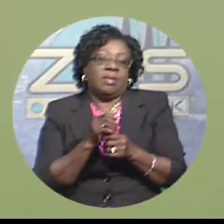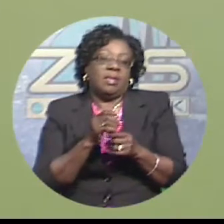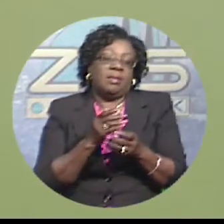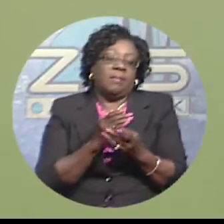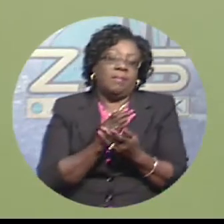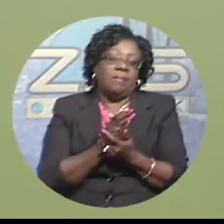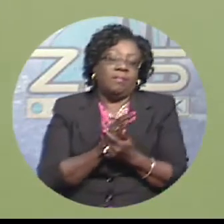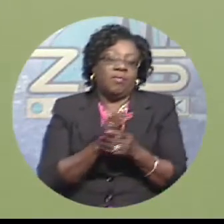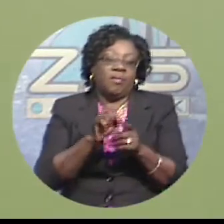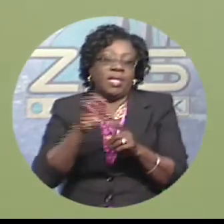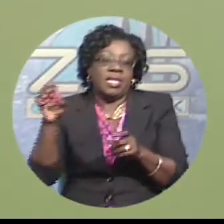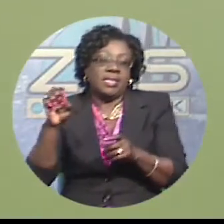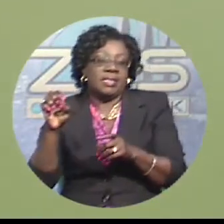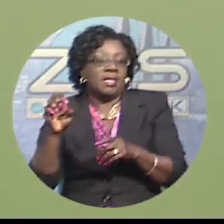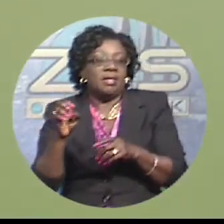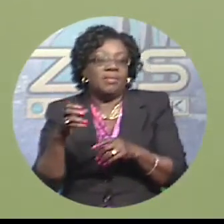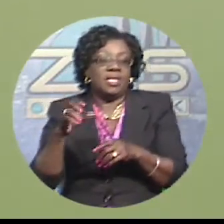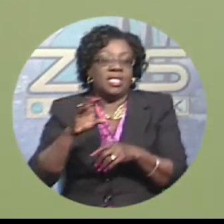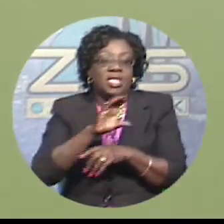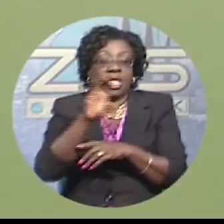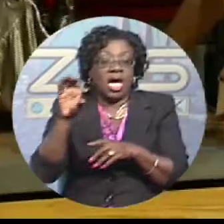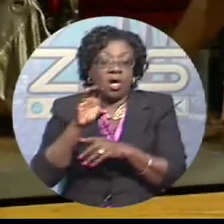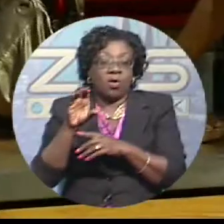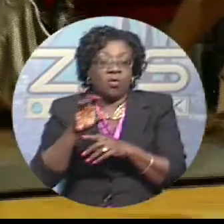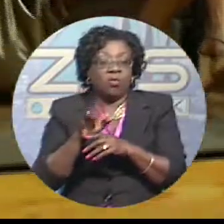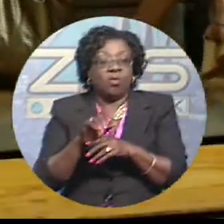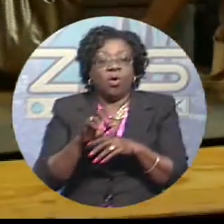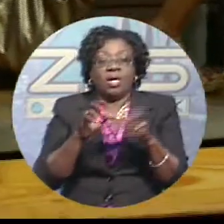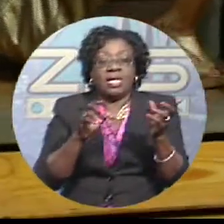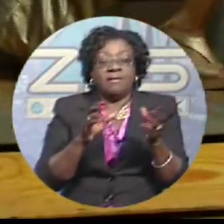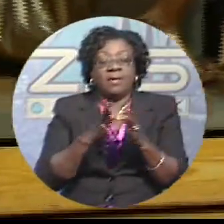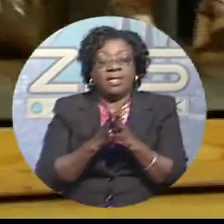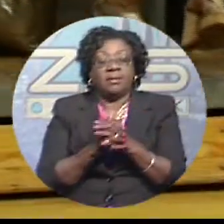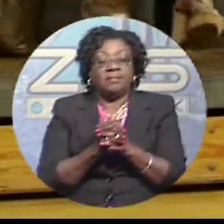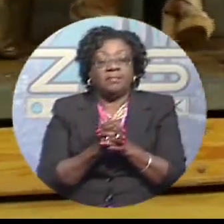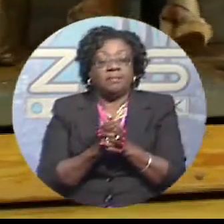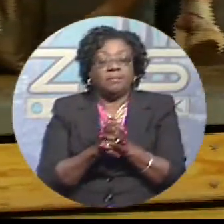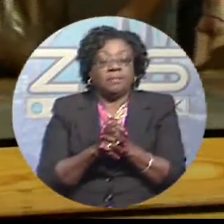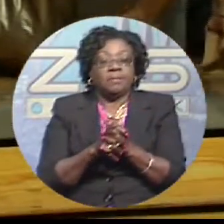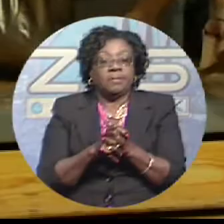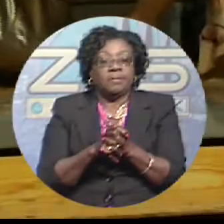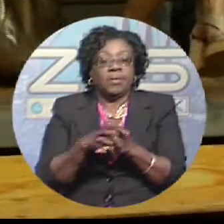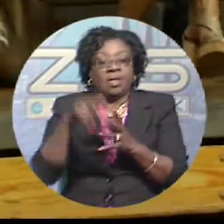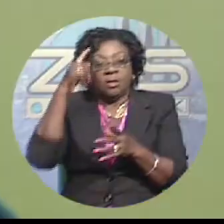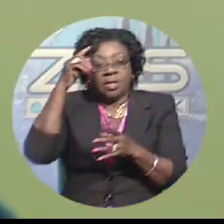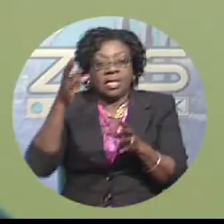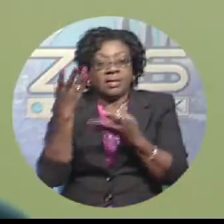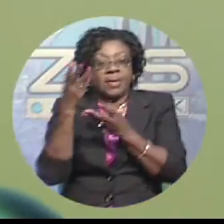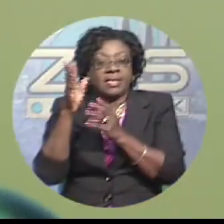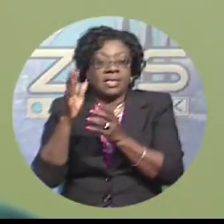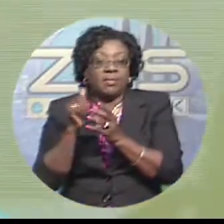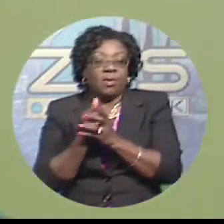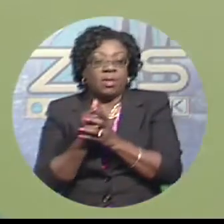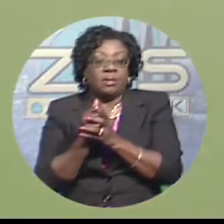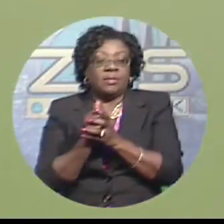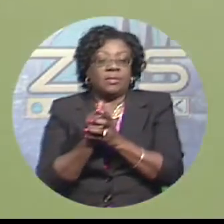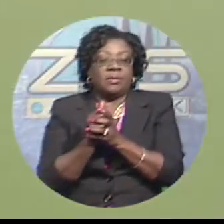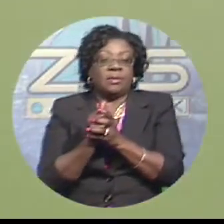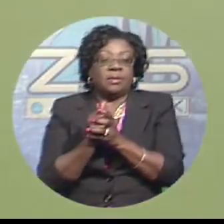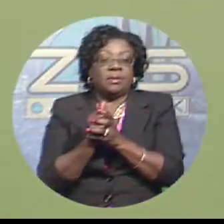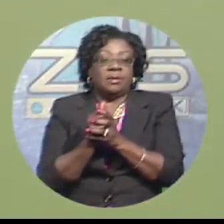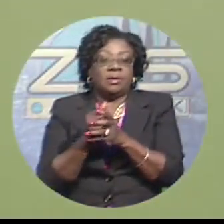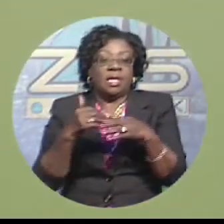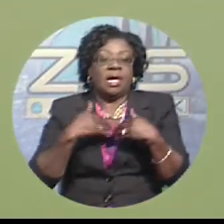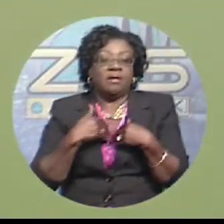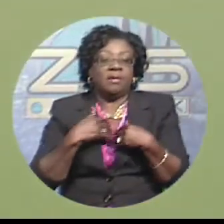It could be Chicago, Cleveland. I mean, I think it's anybody's ball game. The big center from LA Clippers following him. You think that's basketball? It's basketball. You have